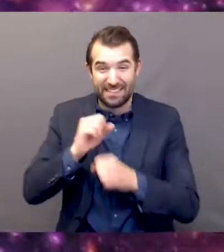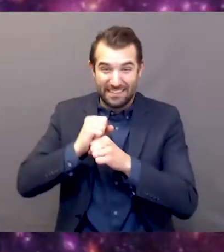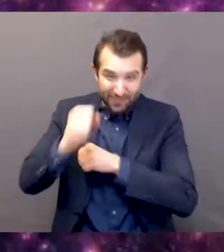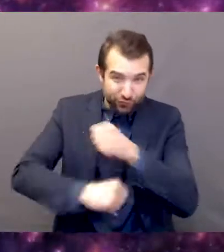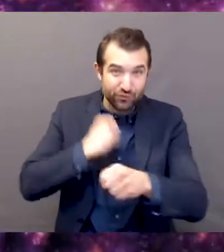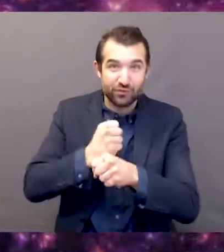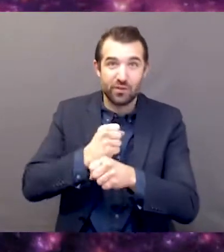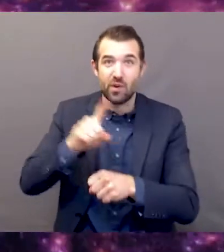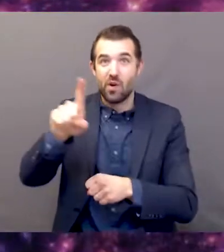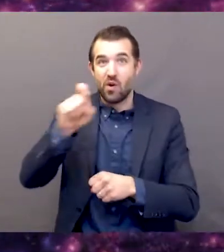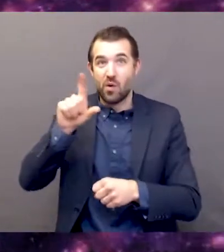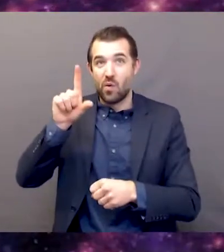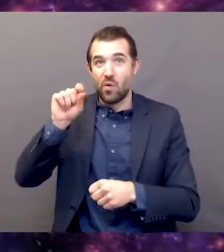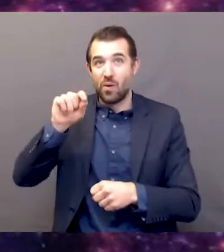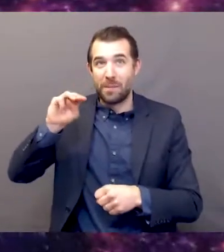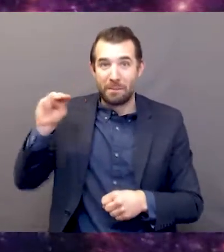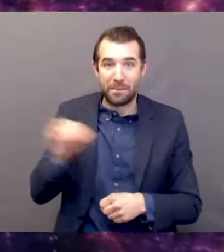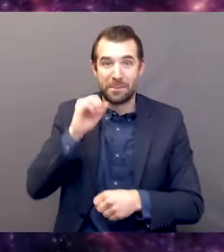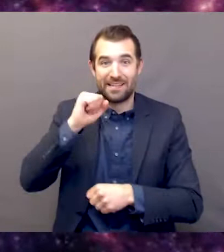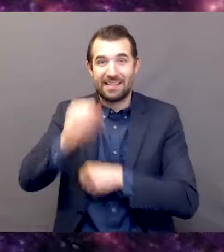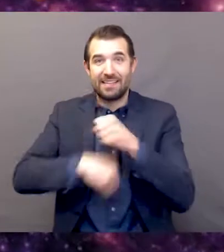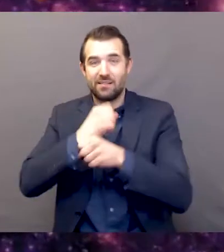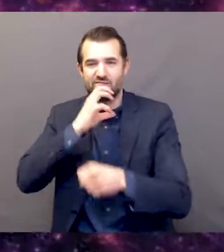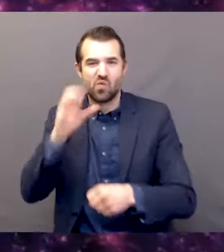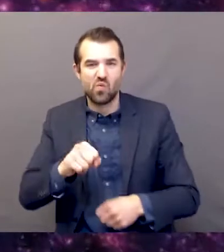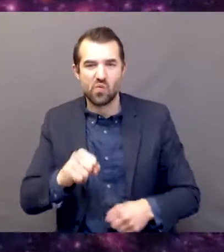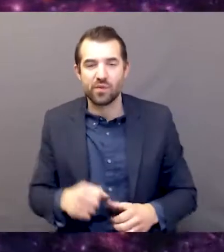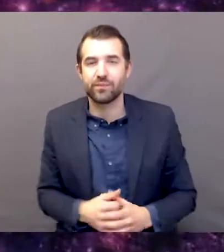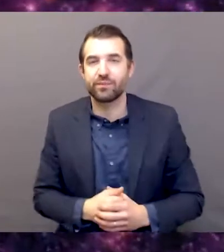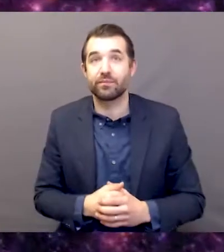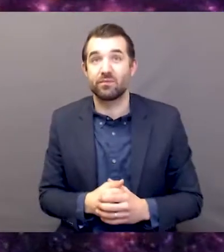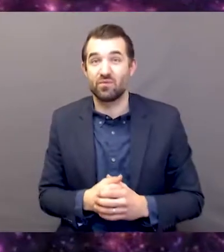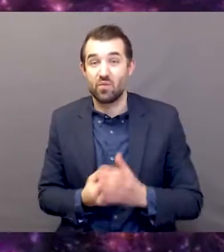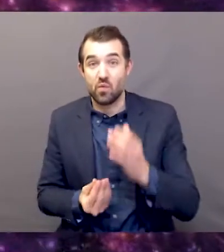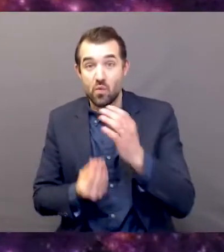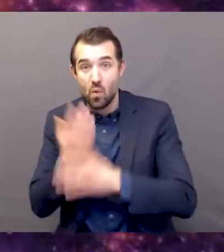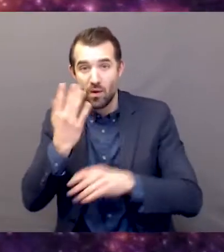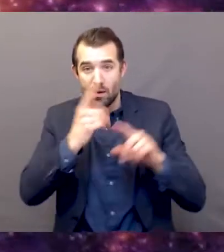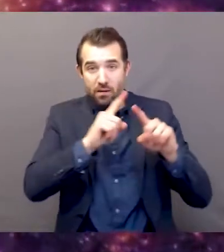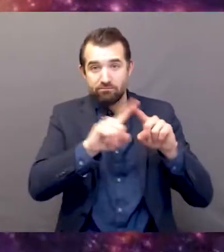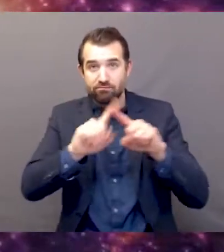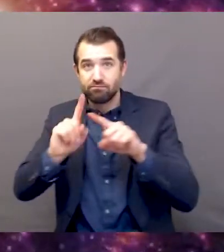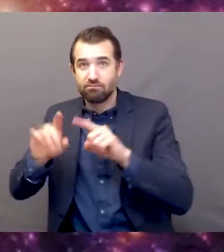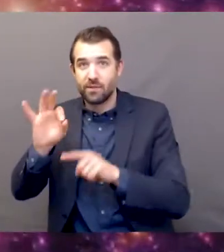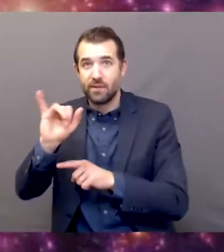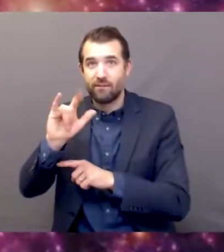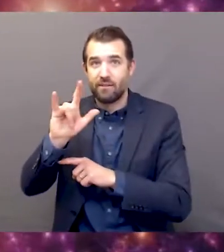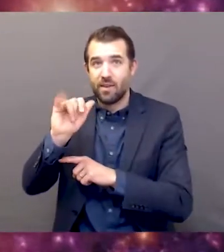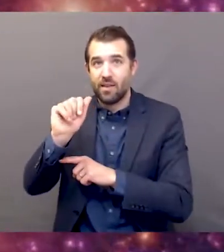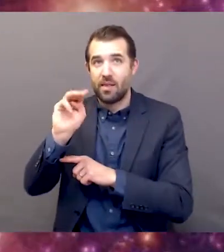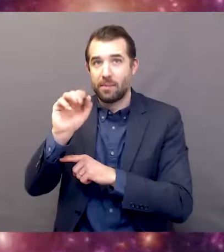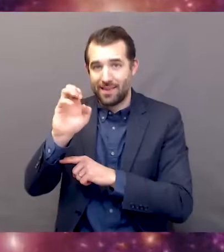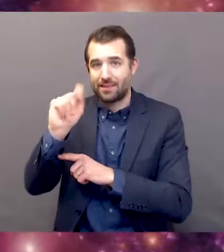120 million years old, just 2% of its present age, forms a rich structure of filaments and clumps, today's galaxies and clusters.